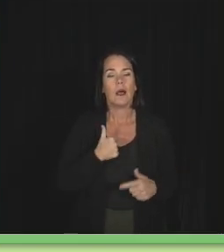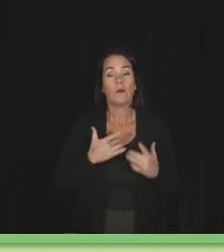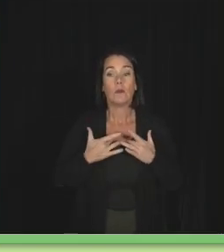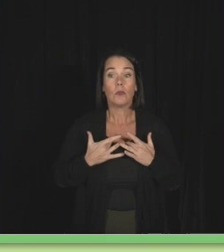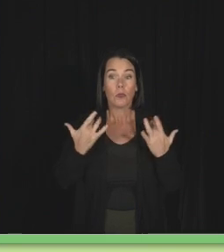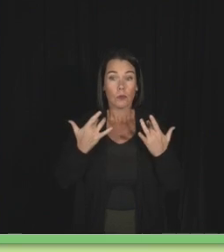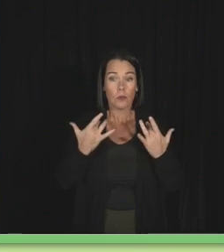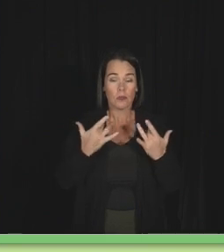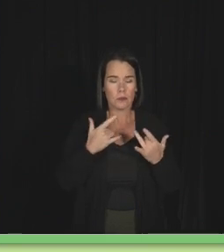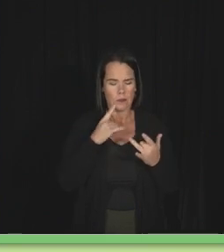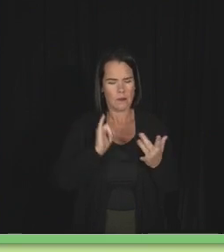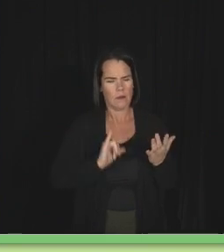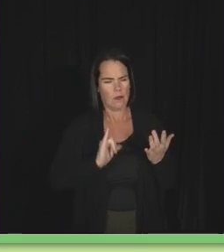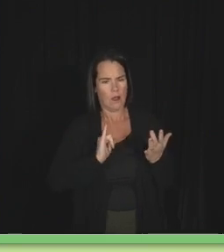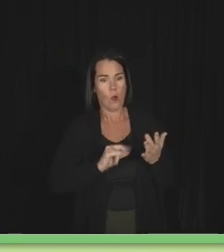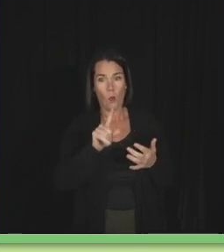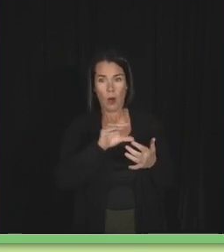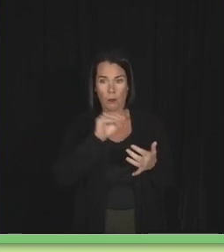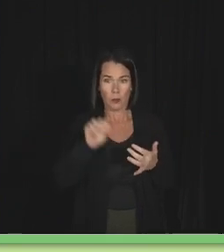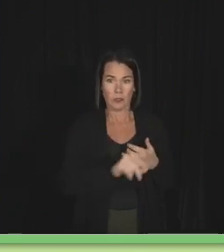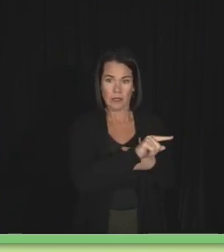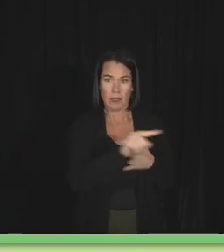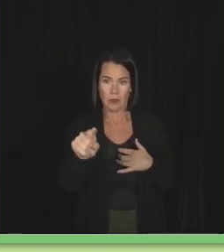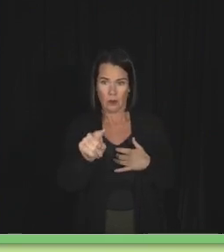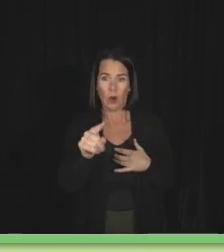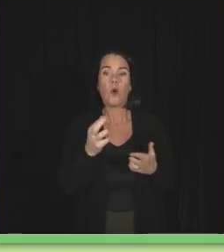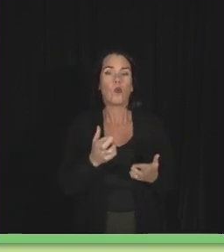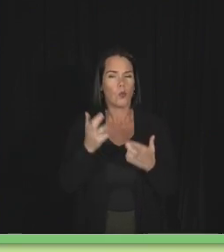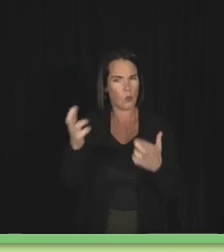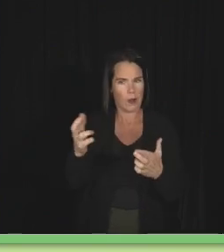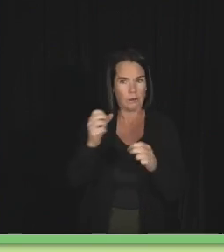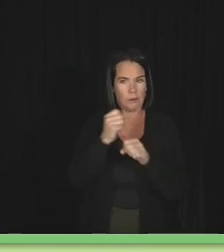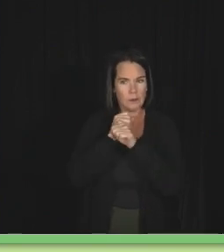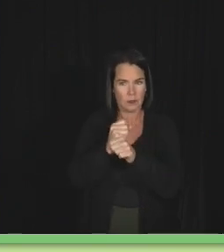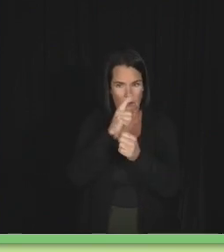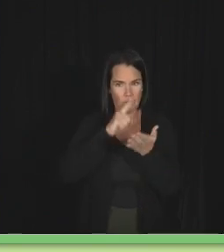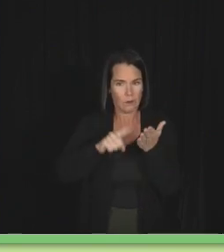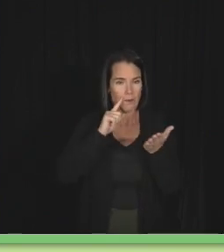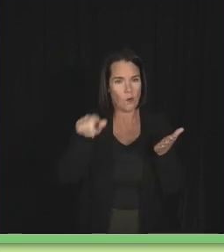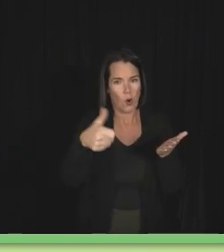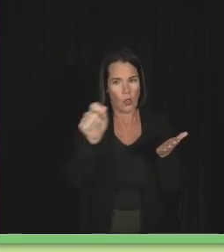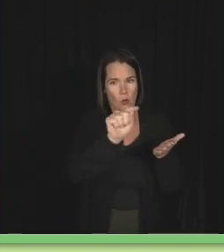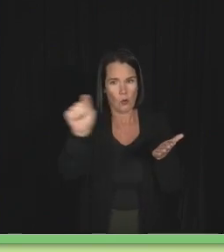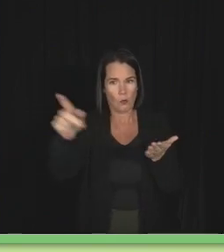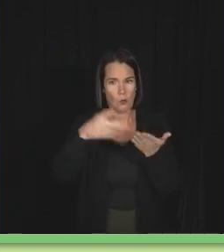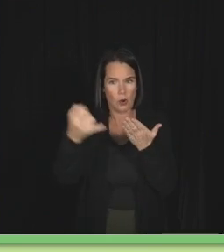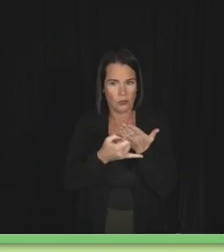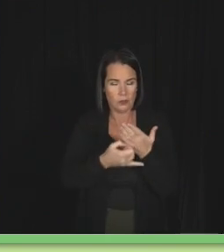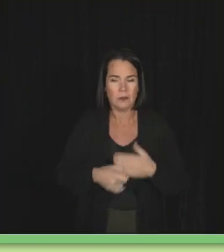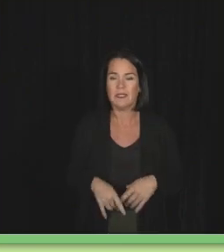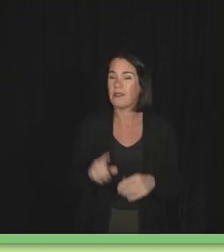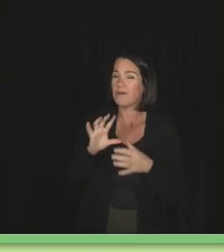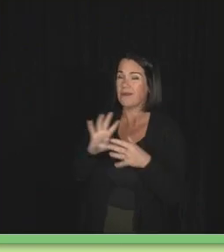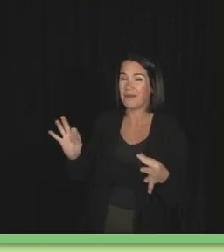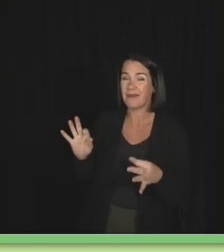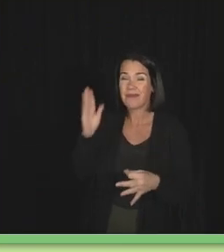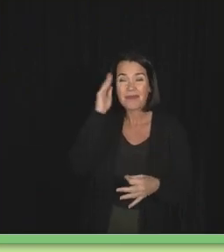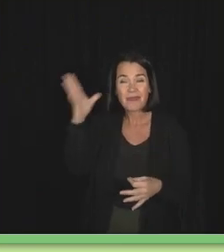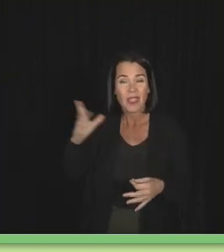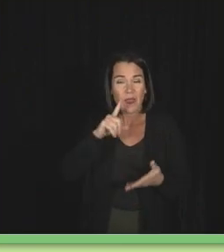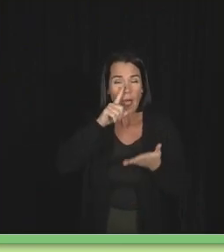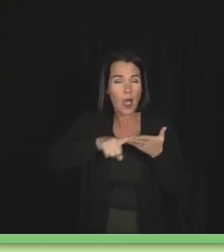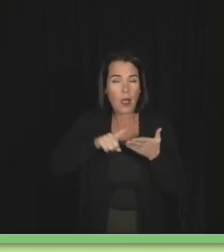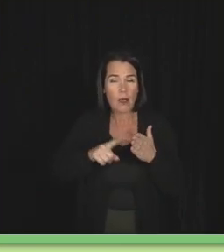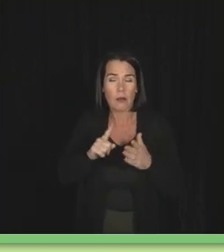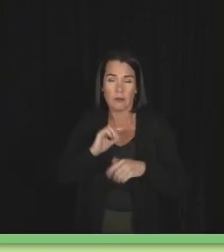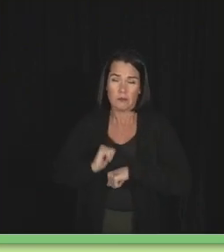that 100% of the survey respondents recommended a security audit to other projects, citing things like the audit built